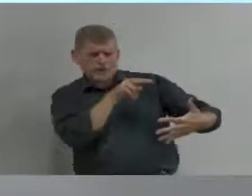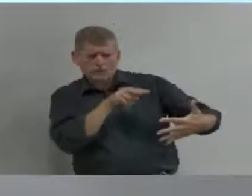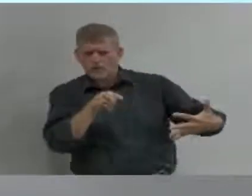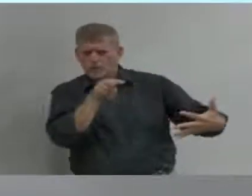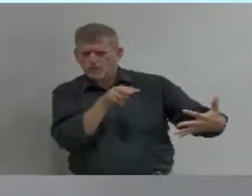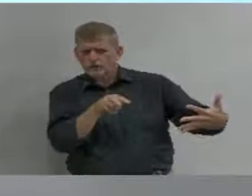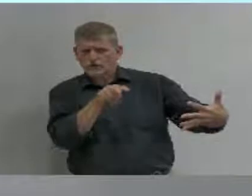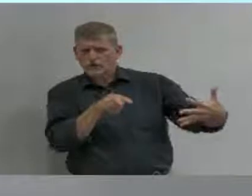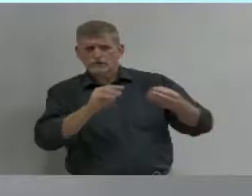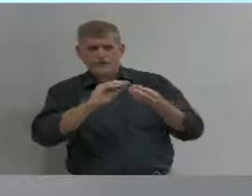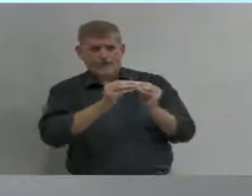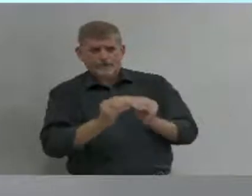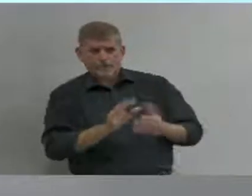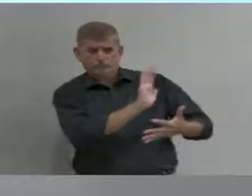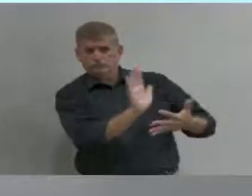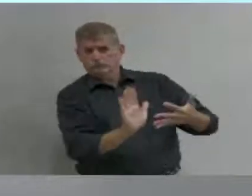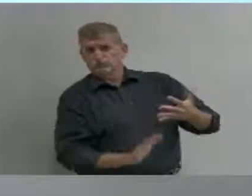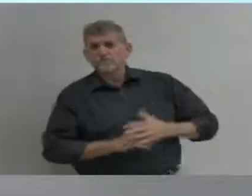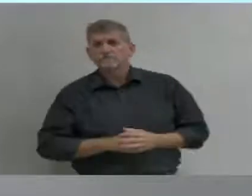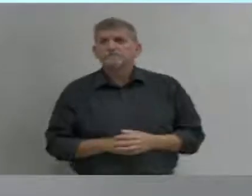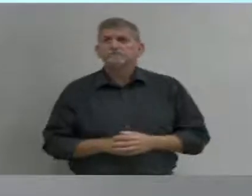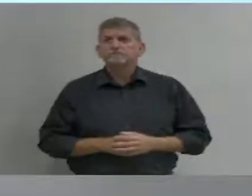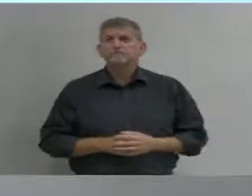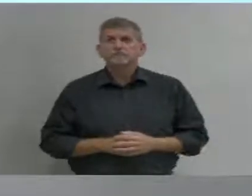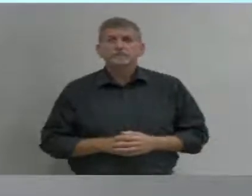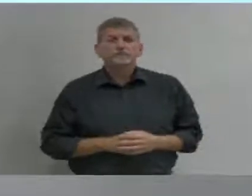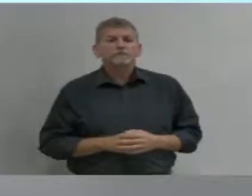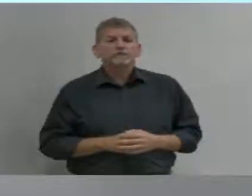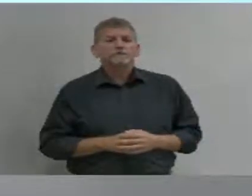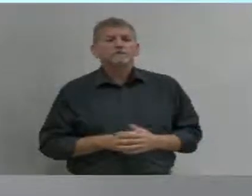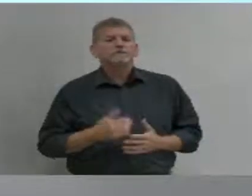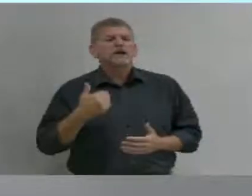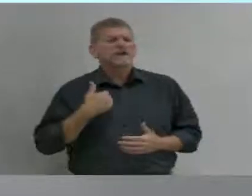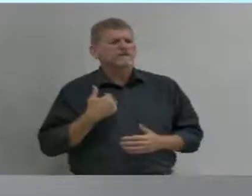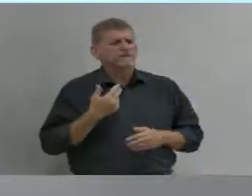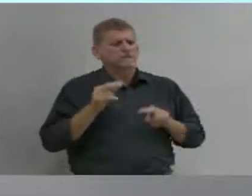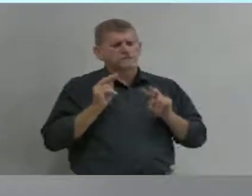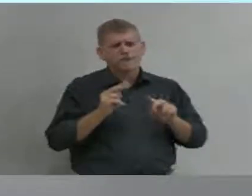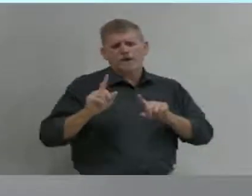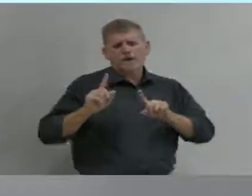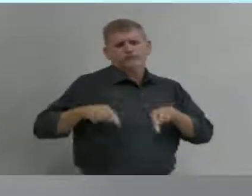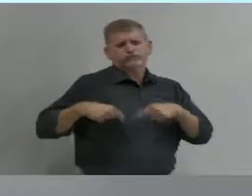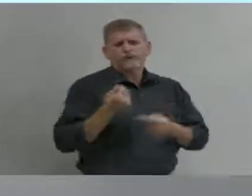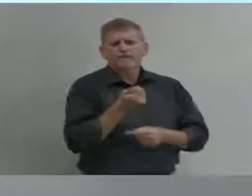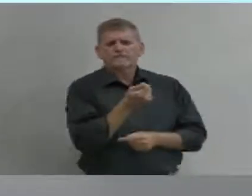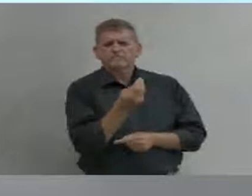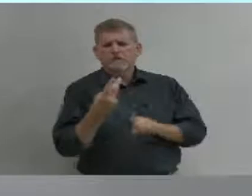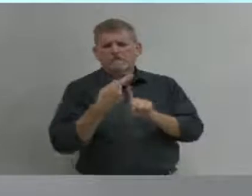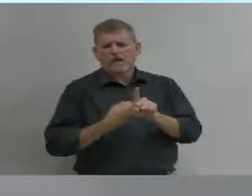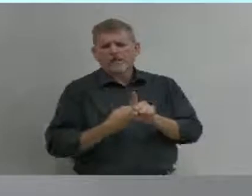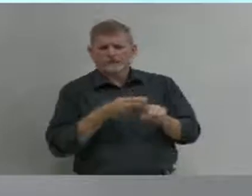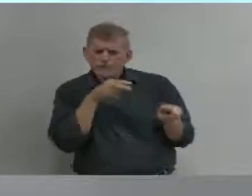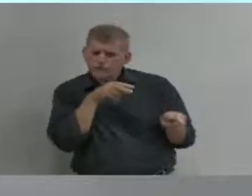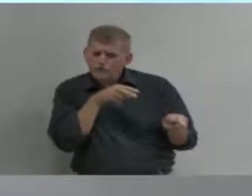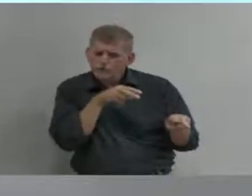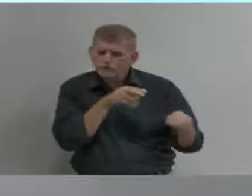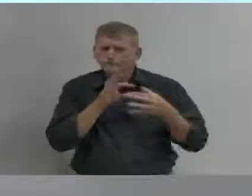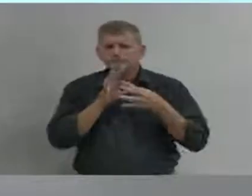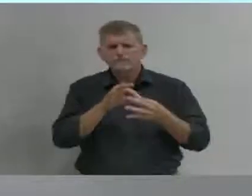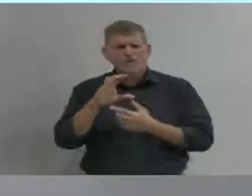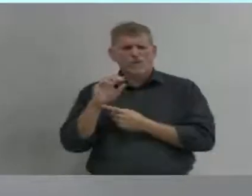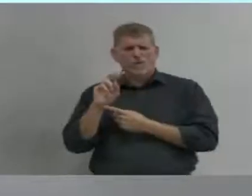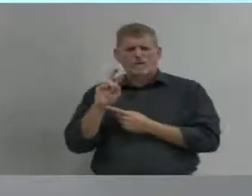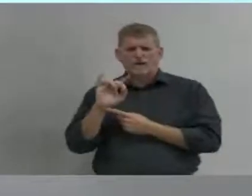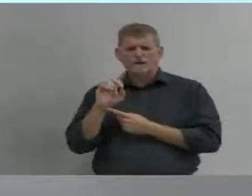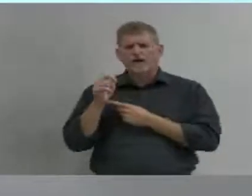a community for several months in relation to our COVID-19 situation here locally.